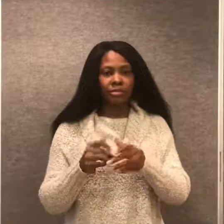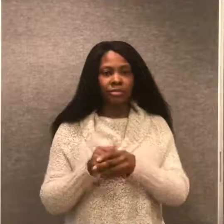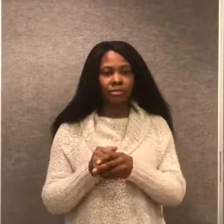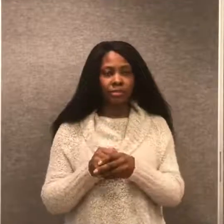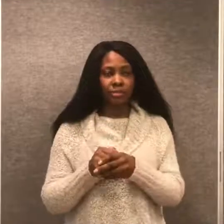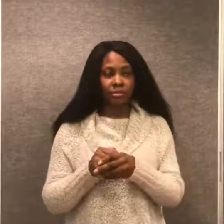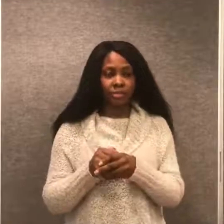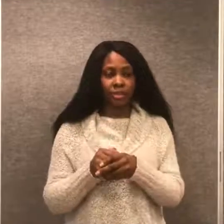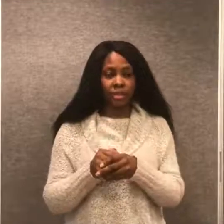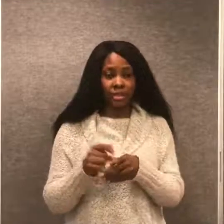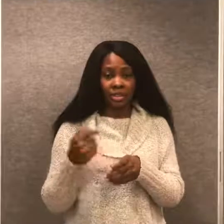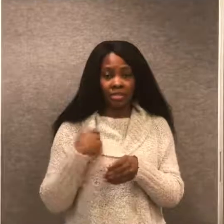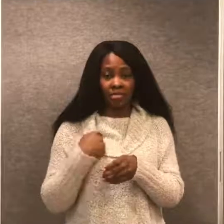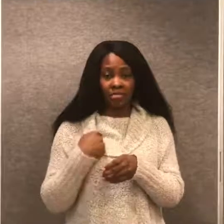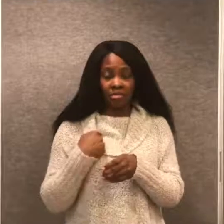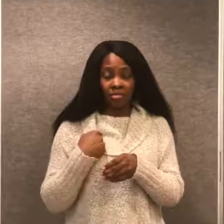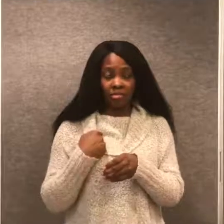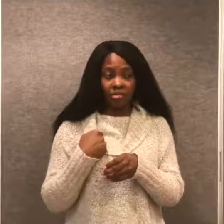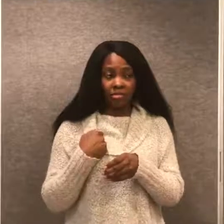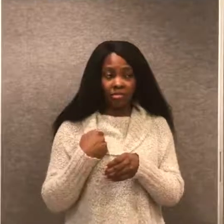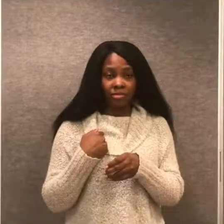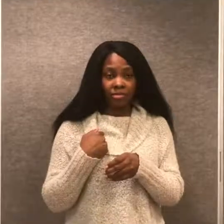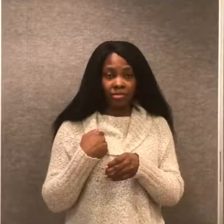Superintendent, listen, I'm going to give you